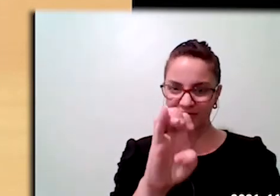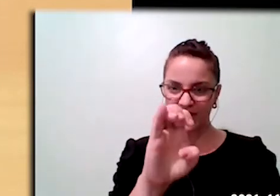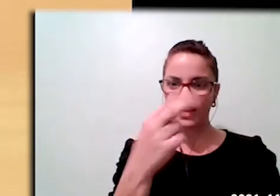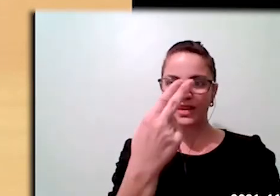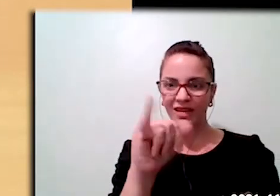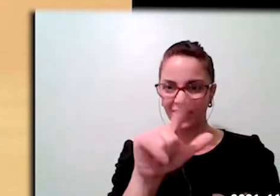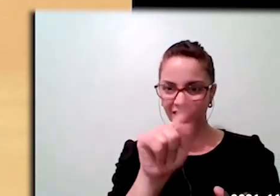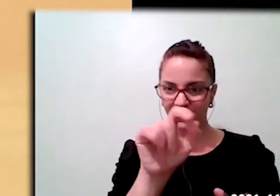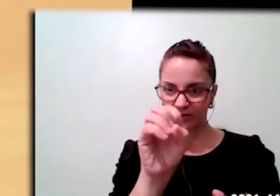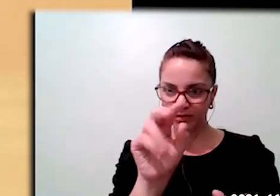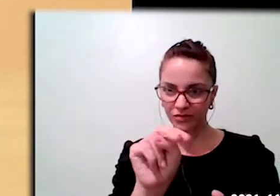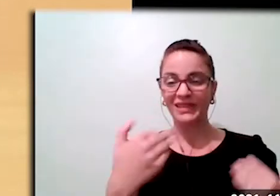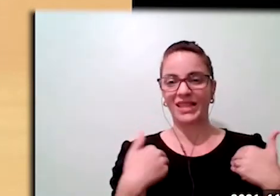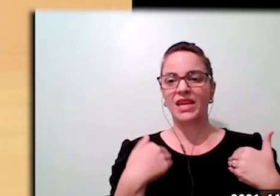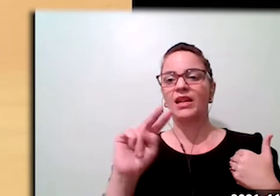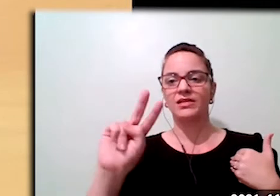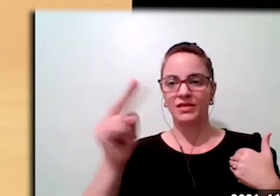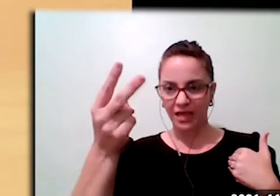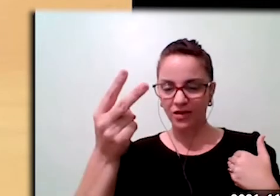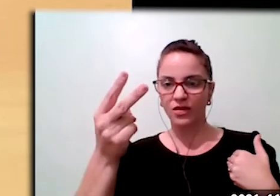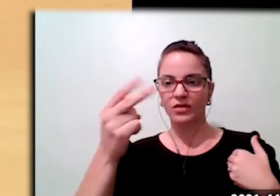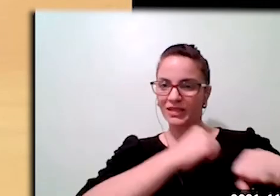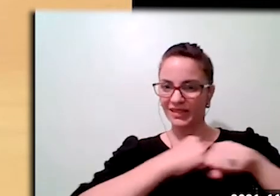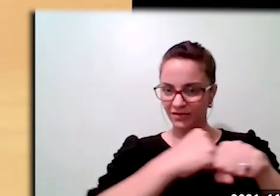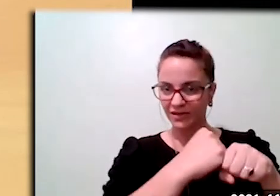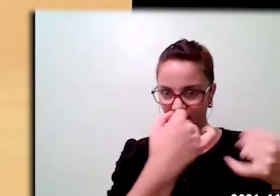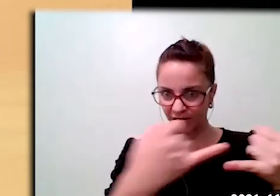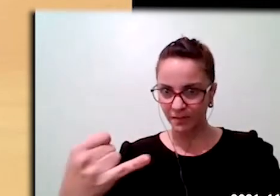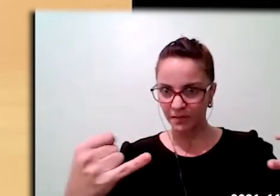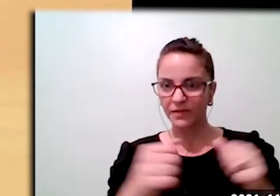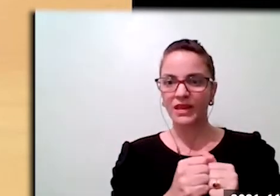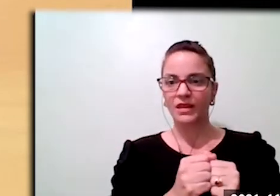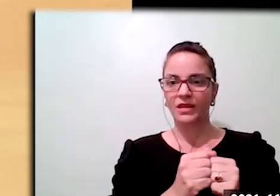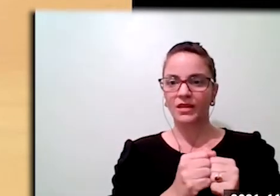second defensive line, and by Bahamar,